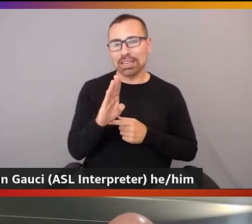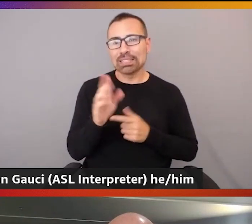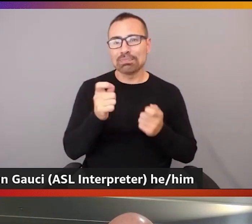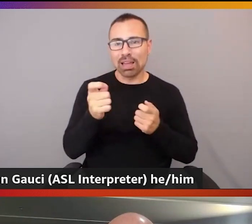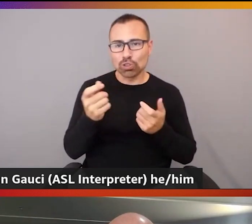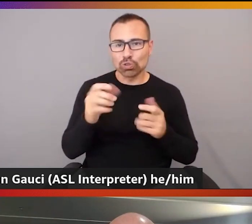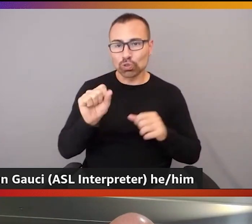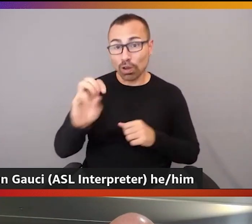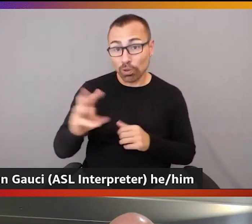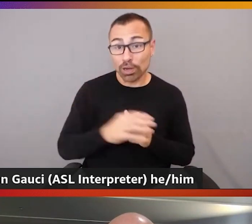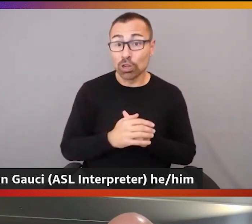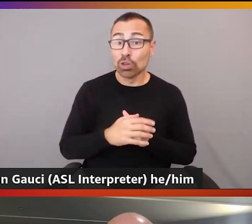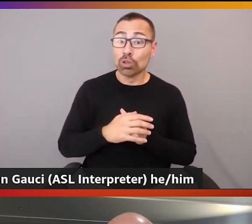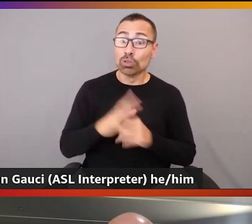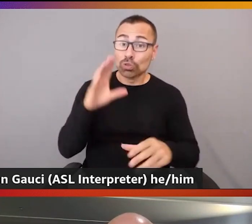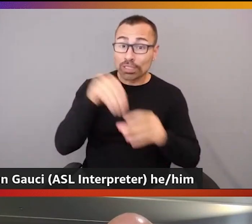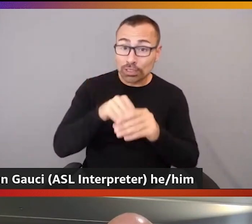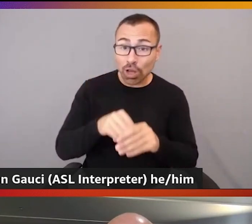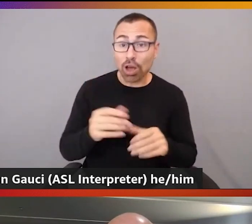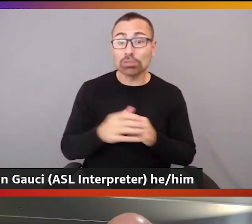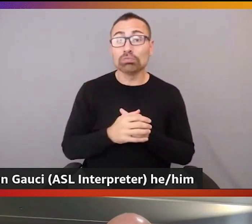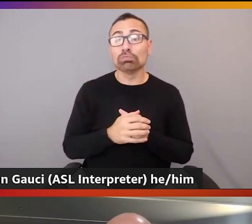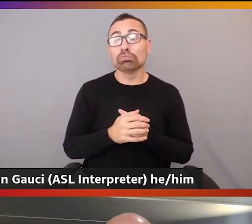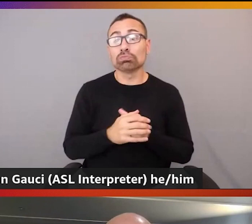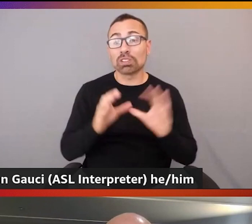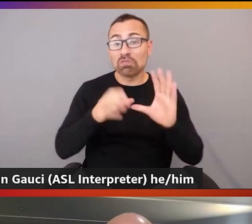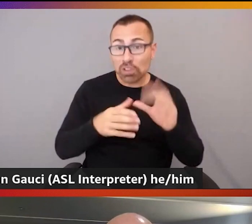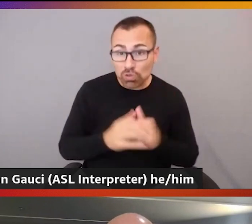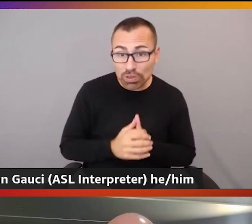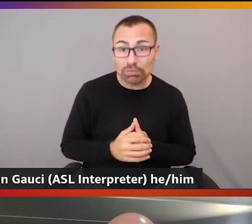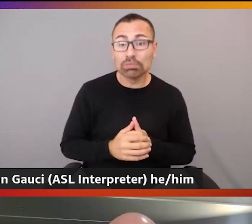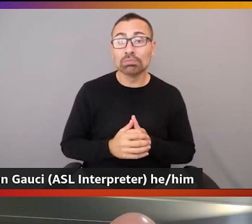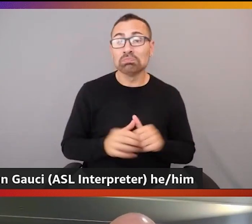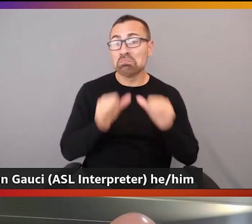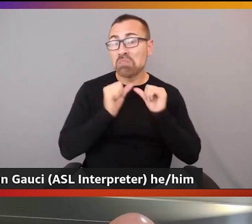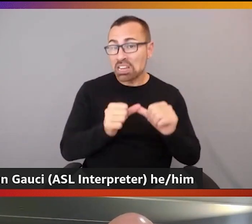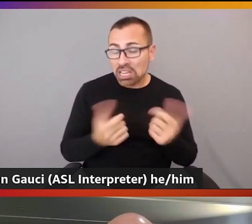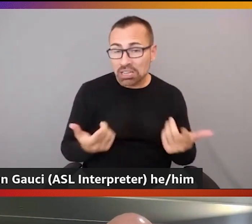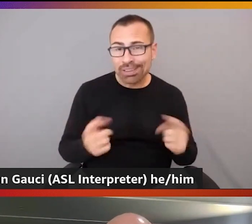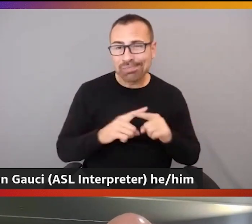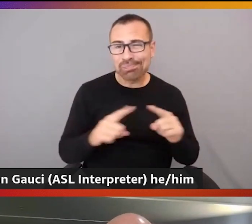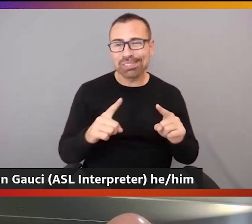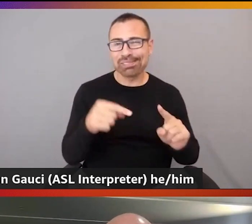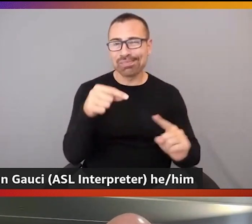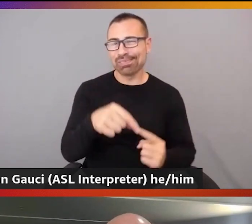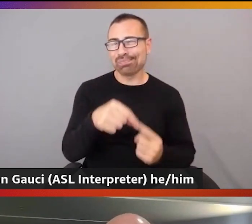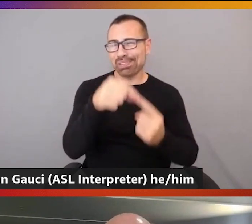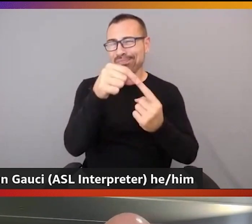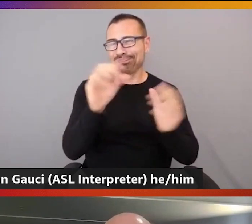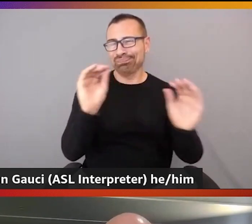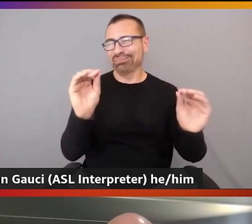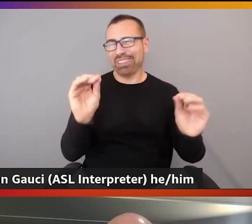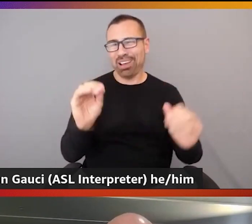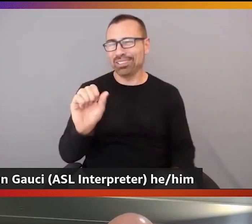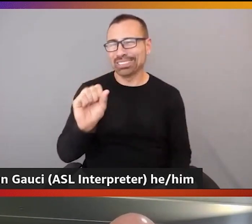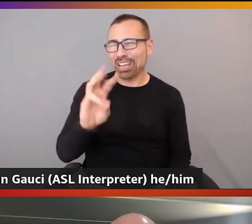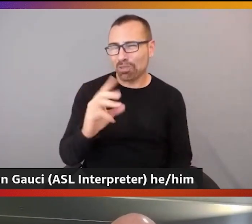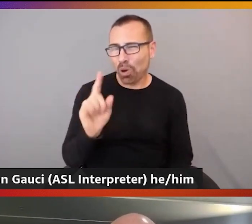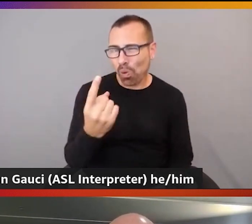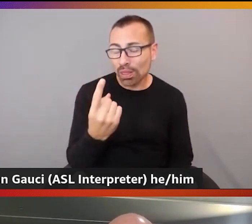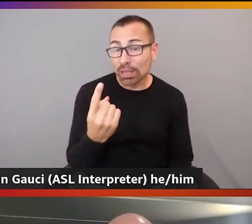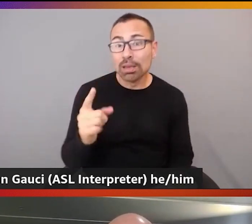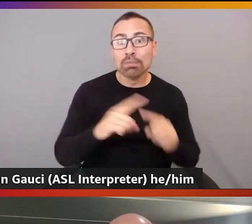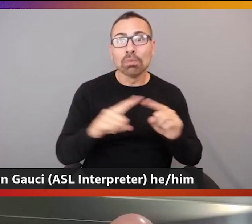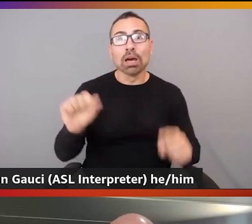maintain that, but there's nothing special about it. It's just software. So at AWS, we're all about making that easy, and that's where the database